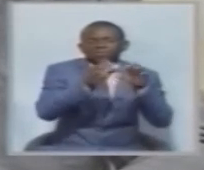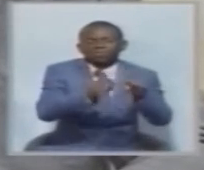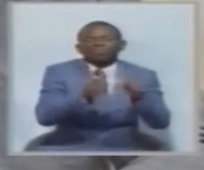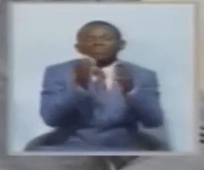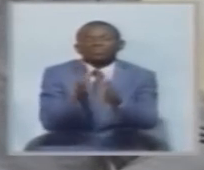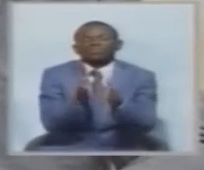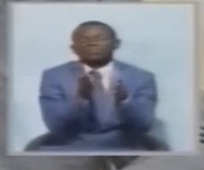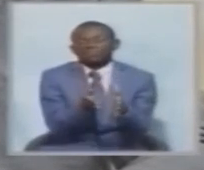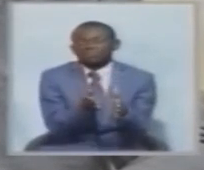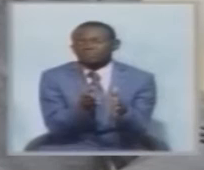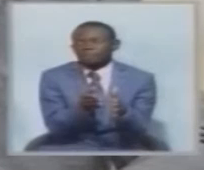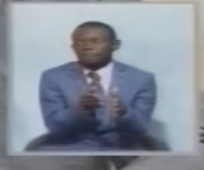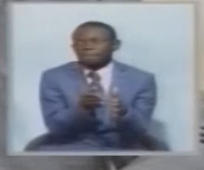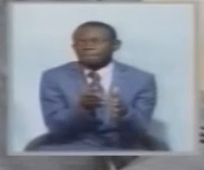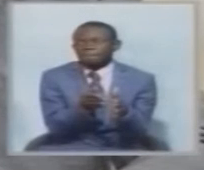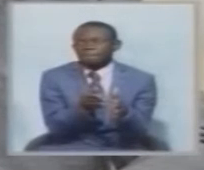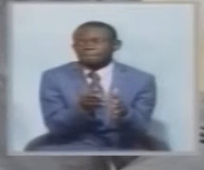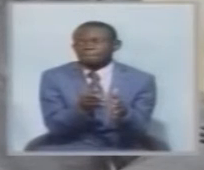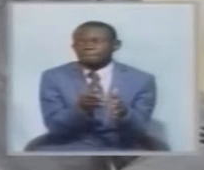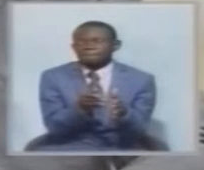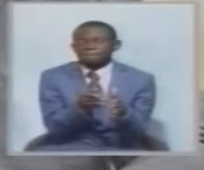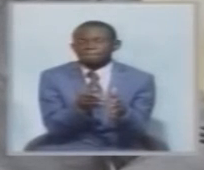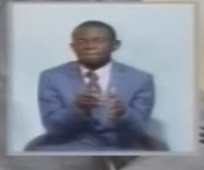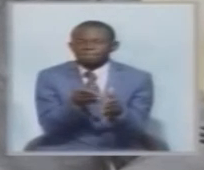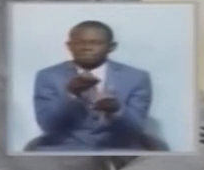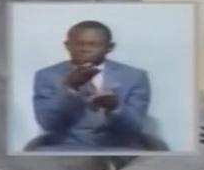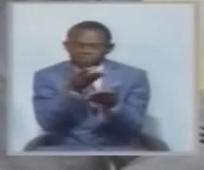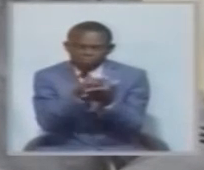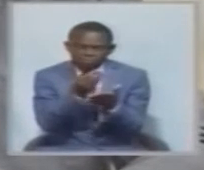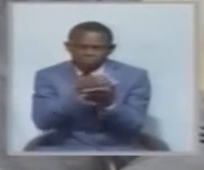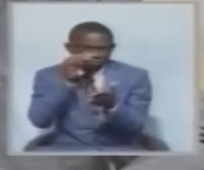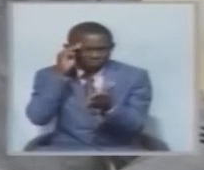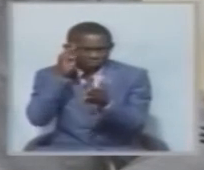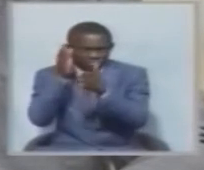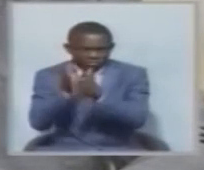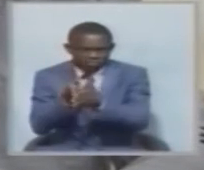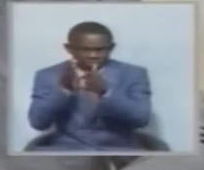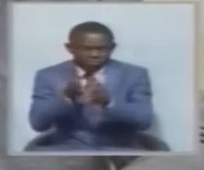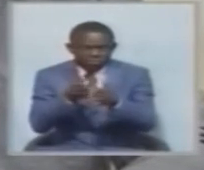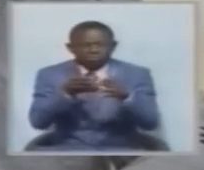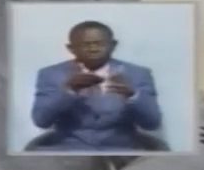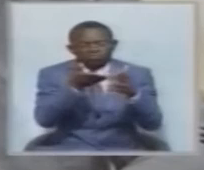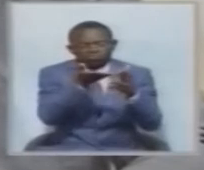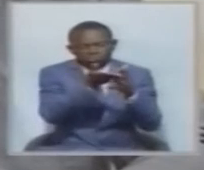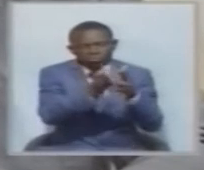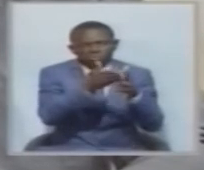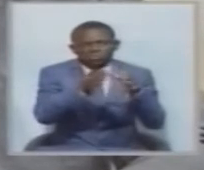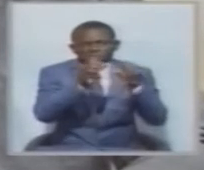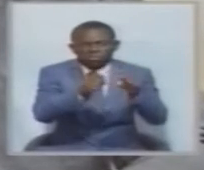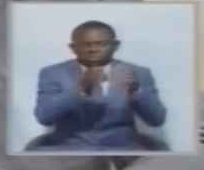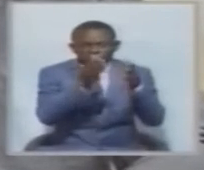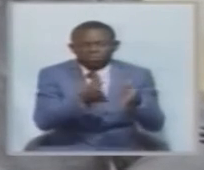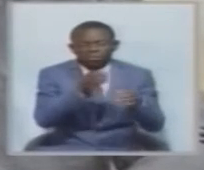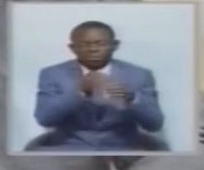governors, who are mainly like finance ministers, are shareholders in that bank, and they do, like they are going to do in